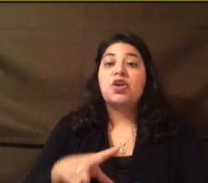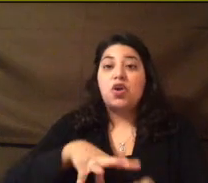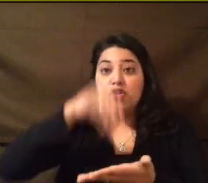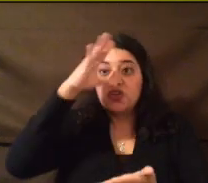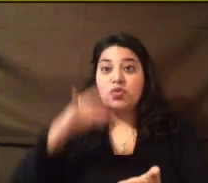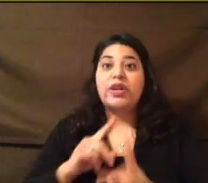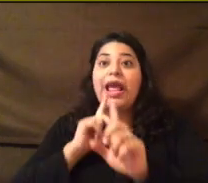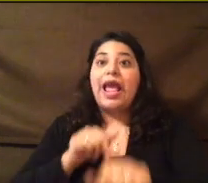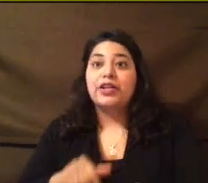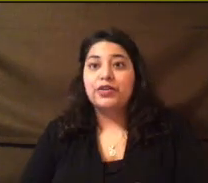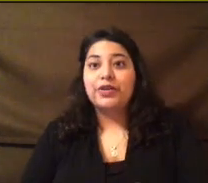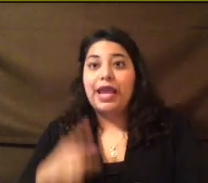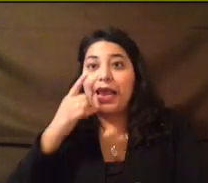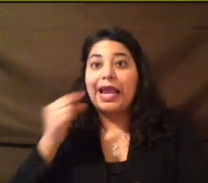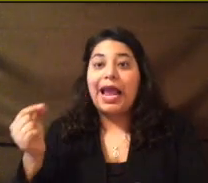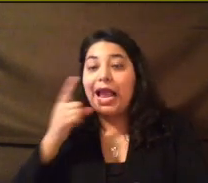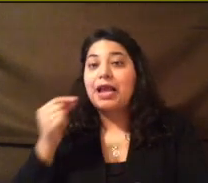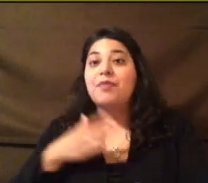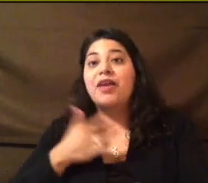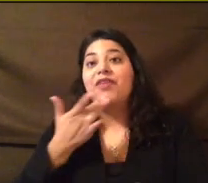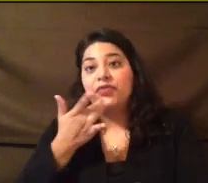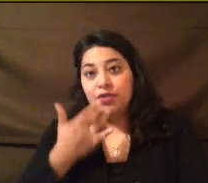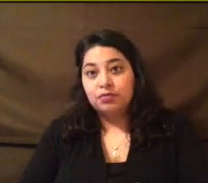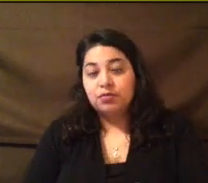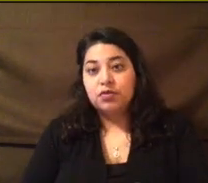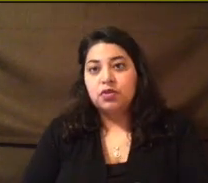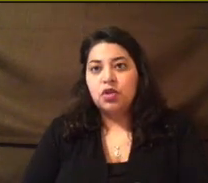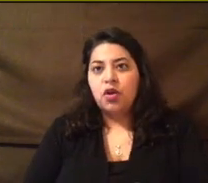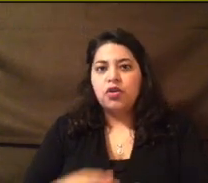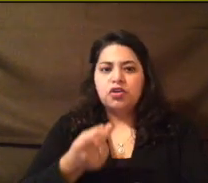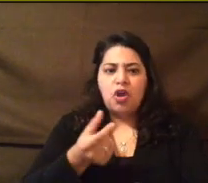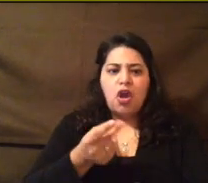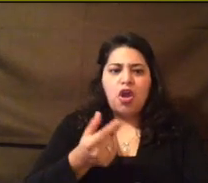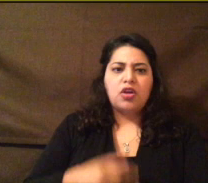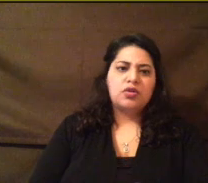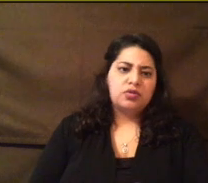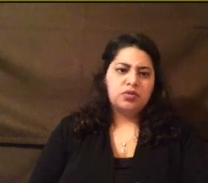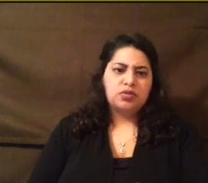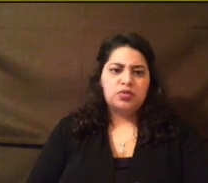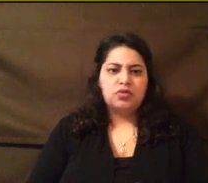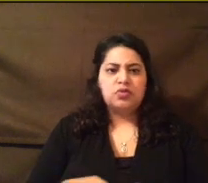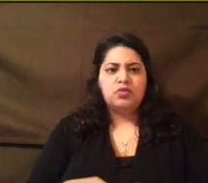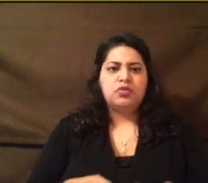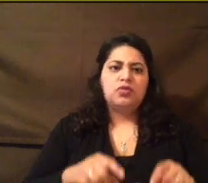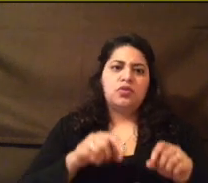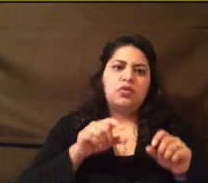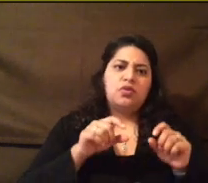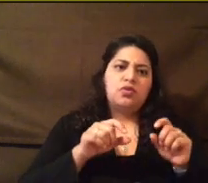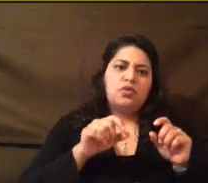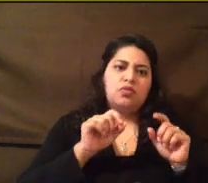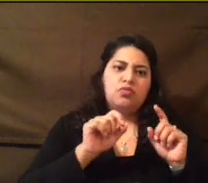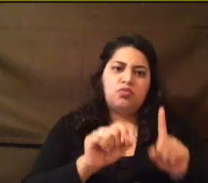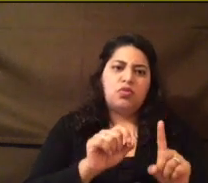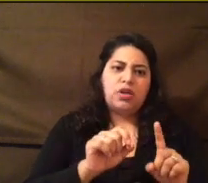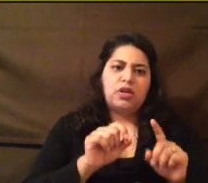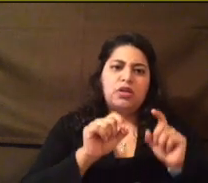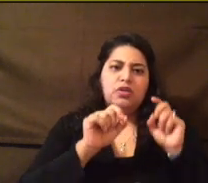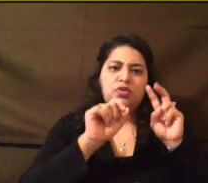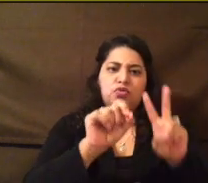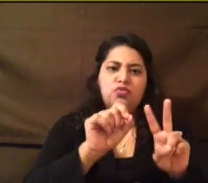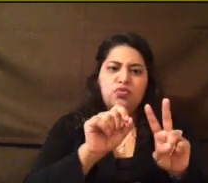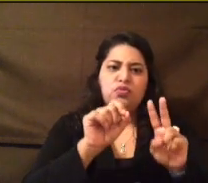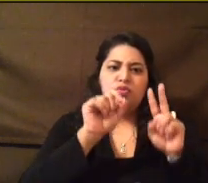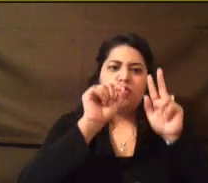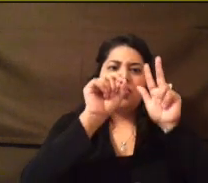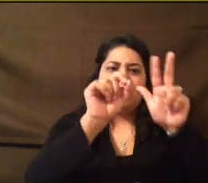the frequency, or the number of times, right, that a student picked cat. So for dog,